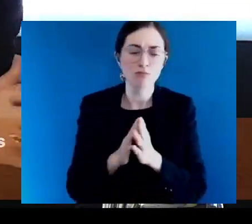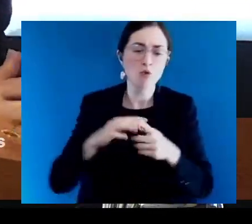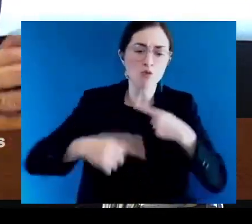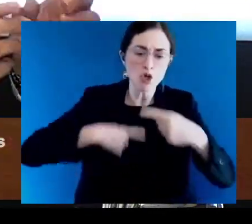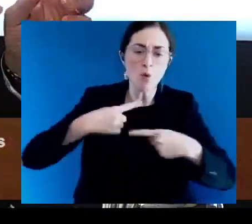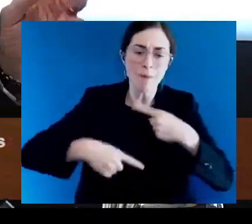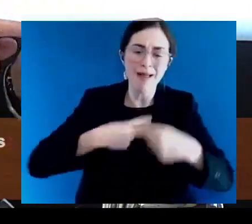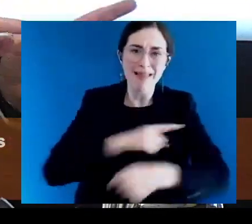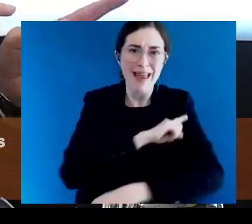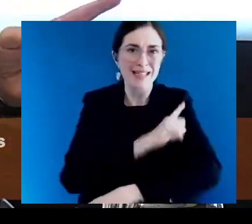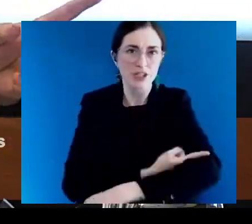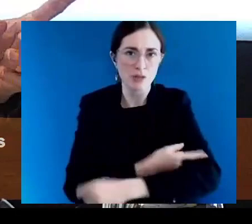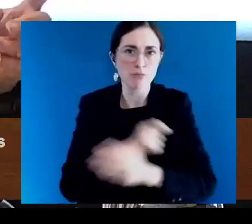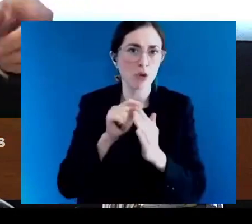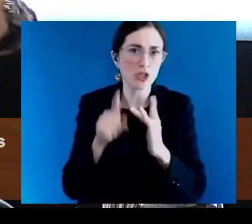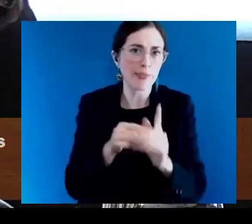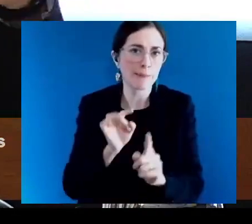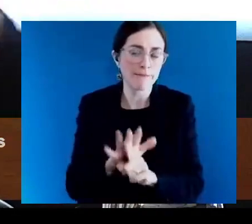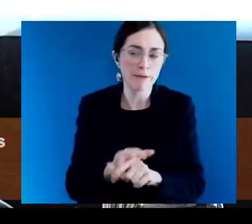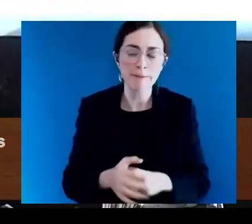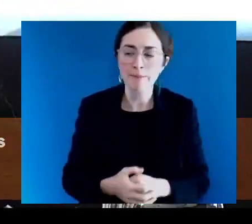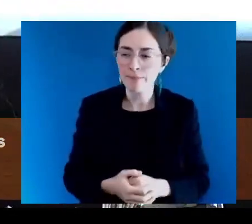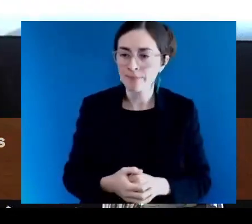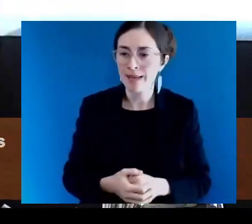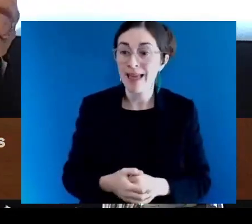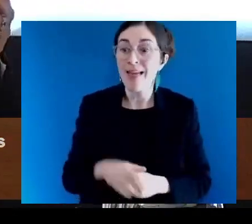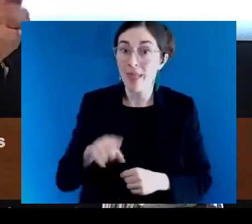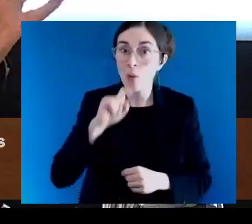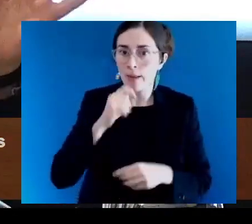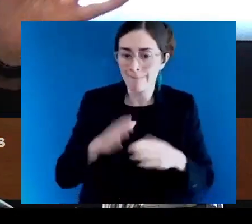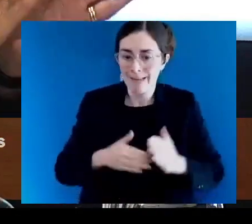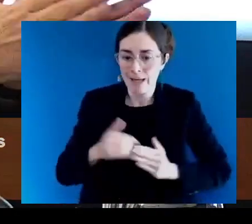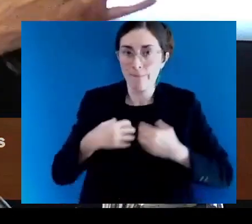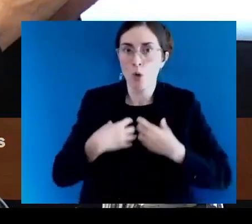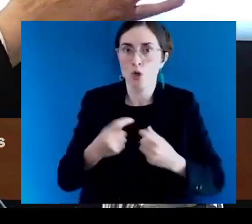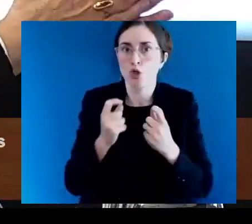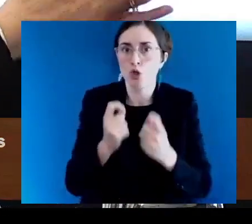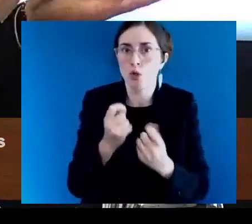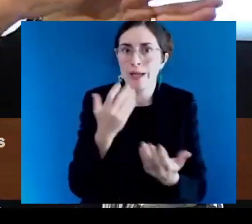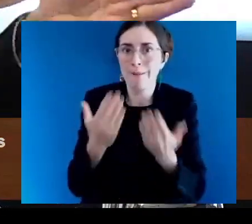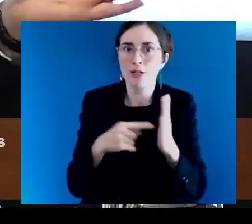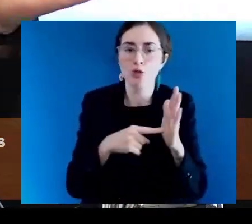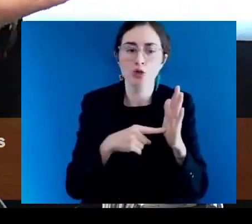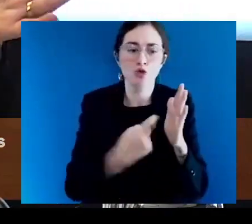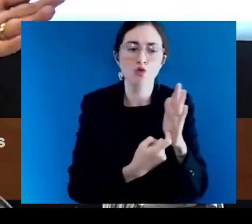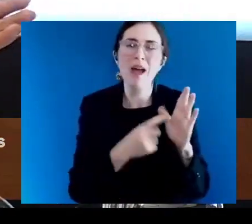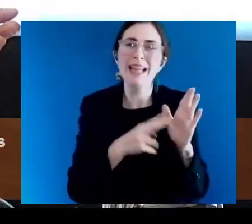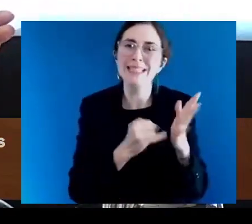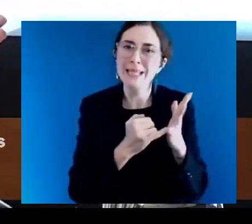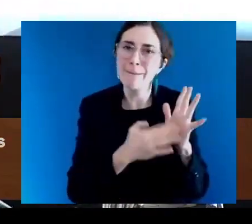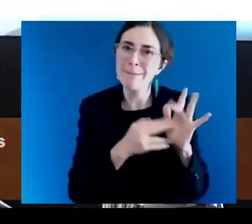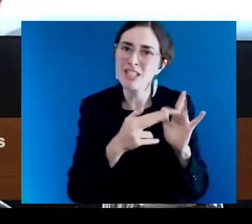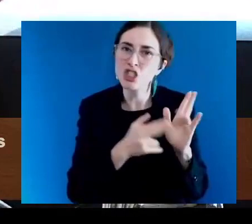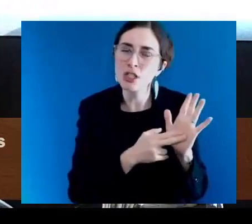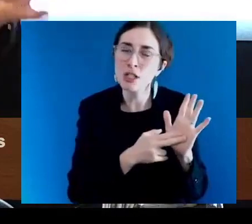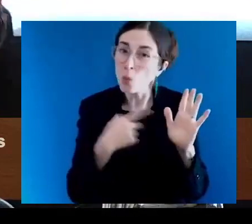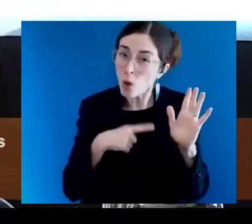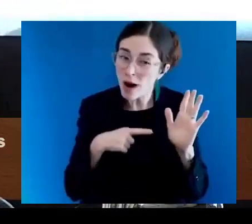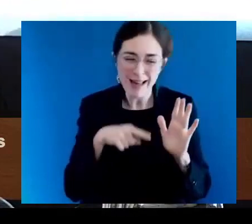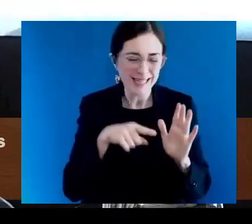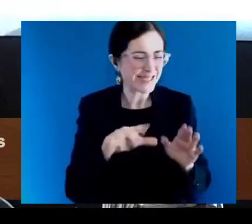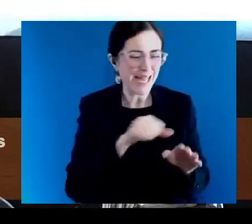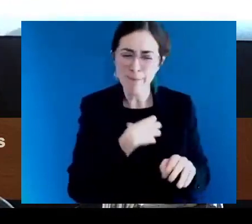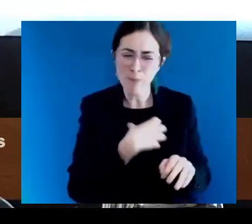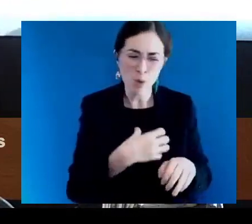development themselves. They are the ones that will be built sooner than transmission because, yes, transmission does take a long time to be built and it's